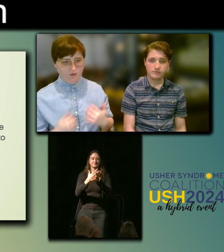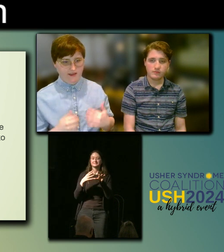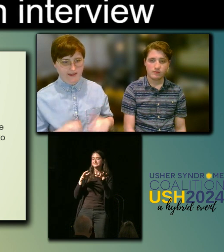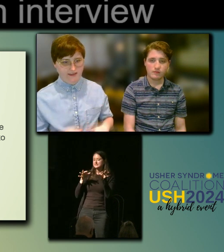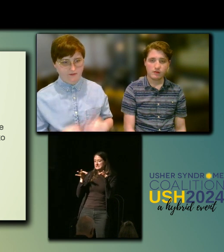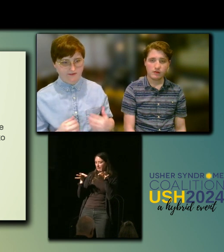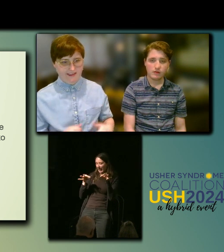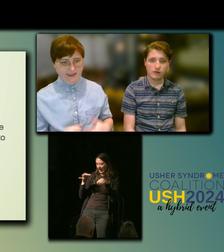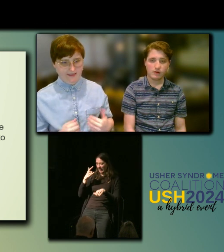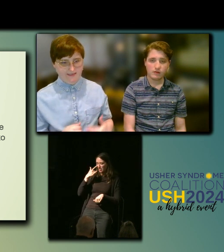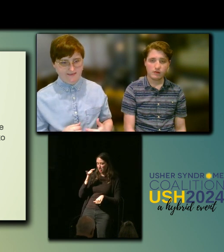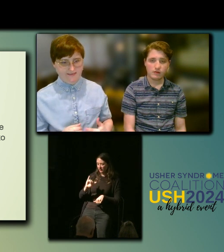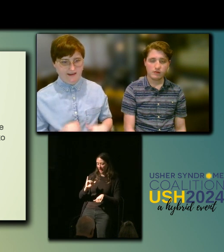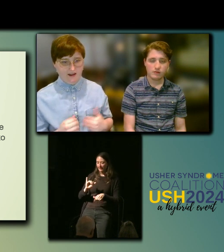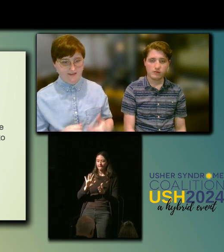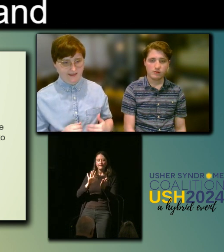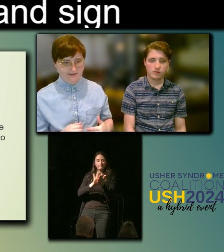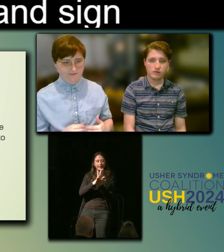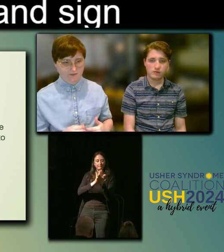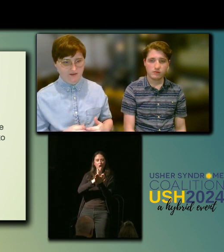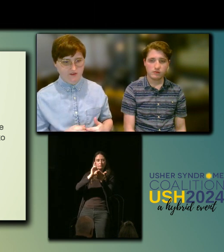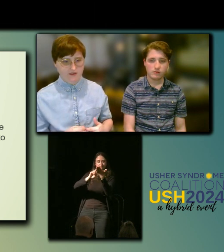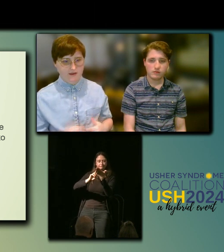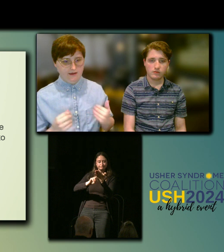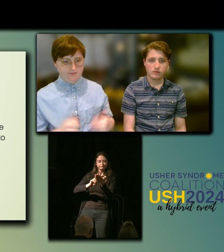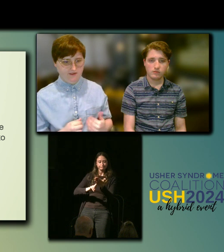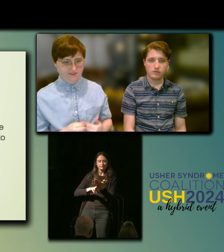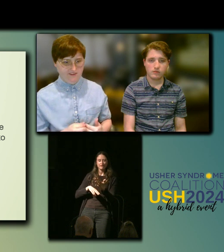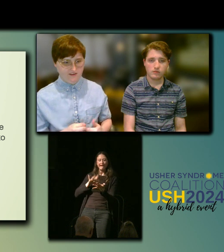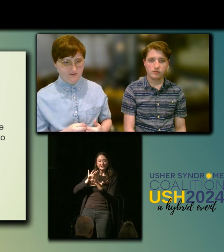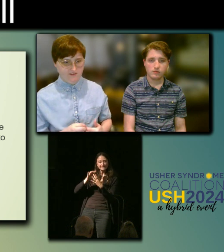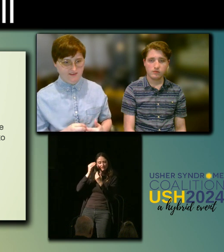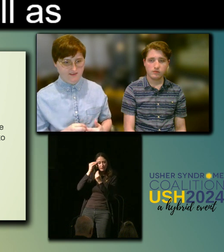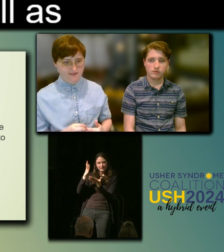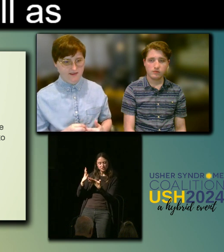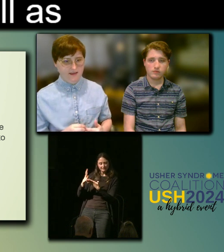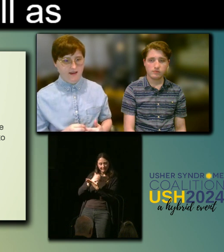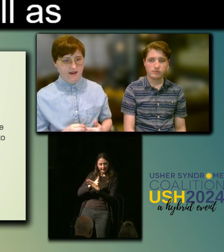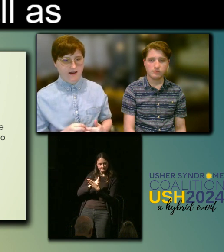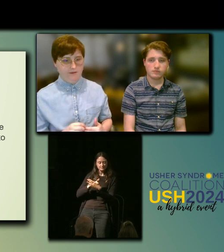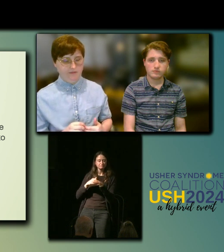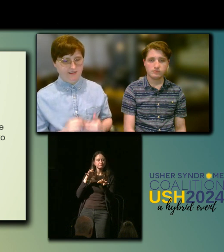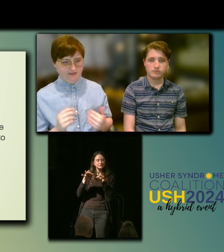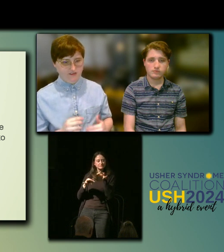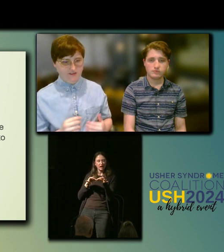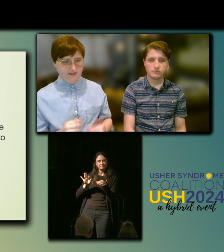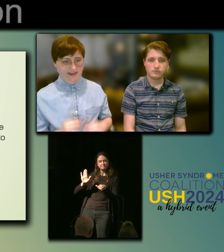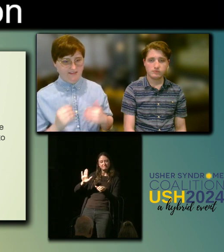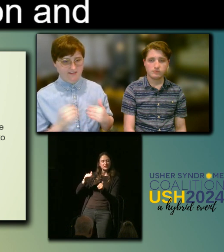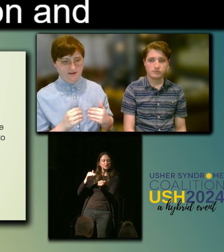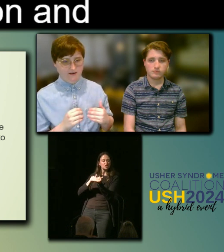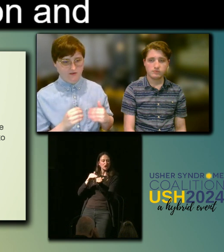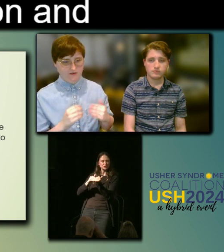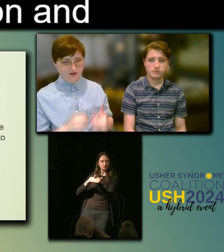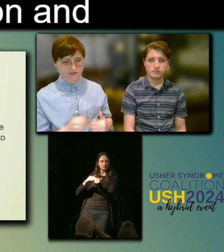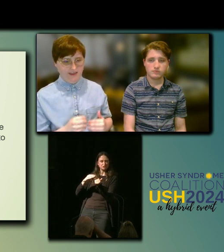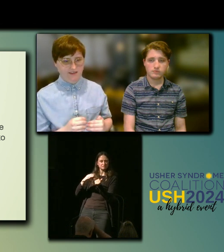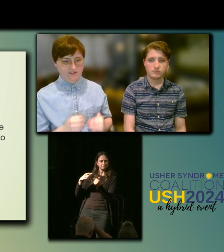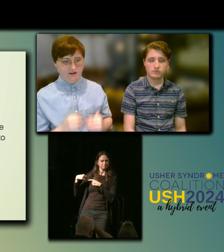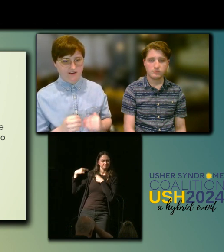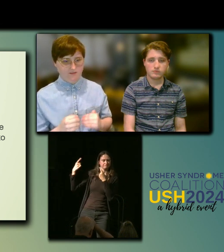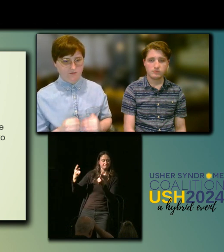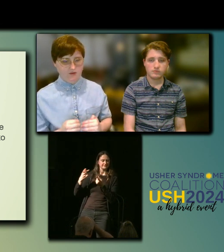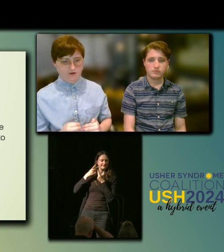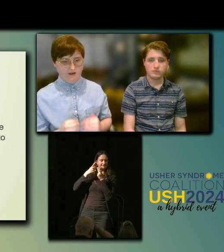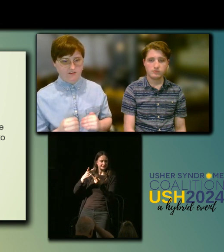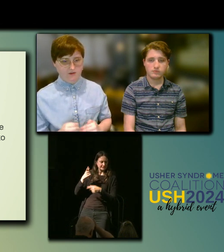as well as providing a list and contact information of previous doctor's visits. In addition to that, there are surveys